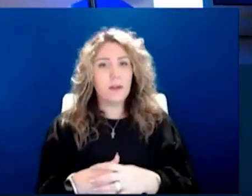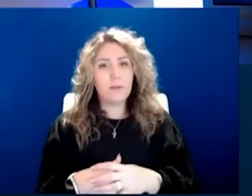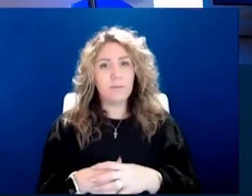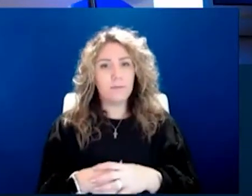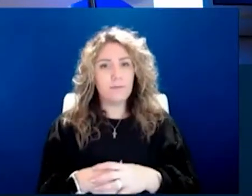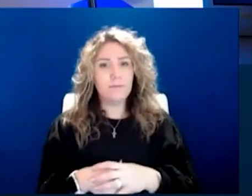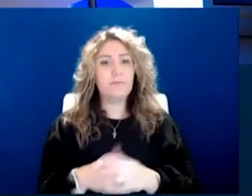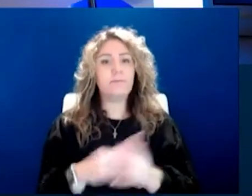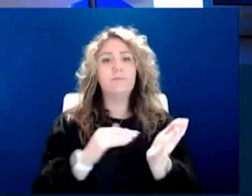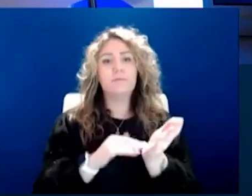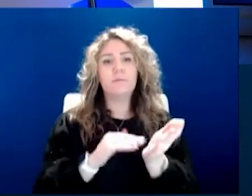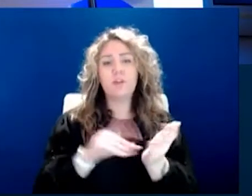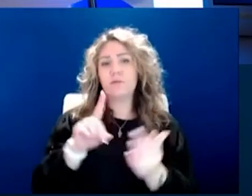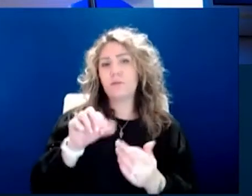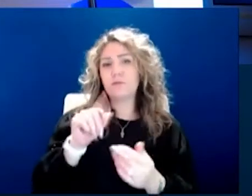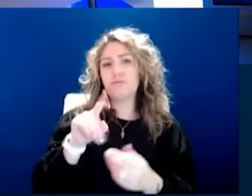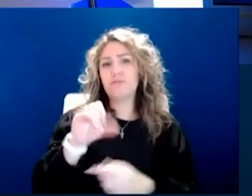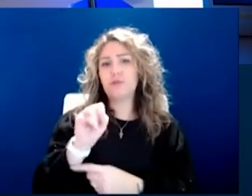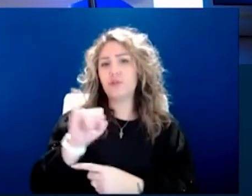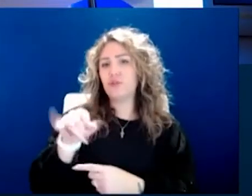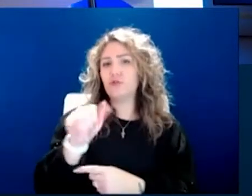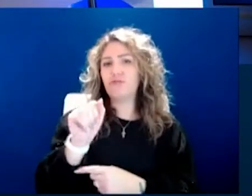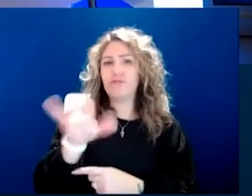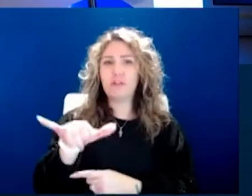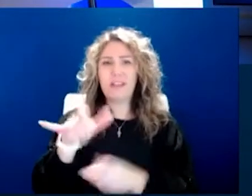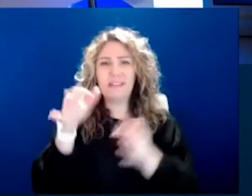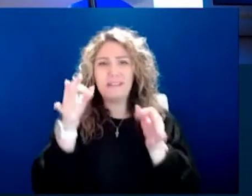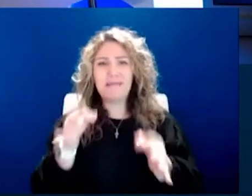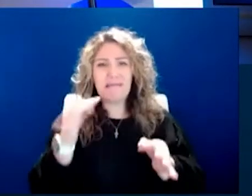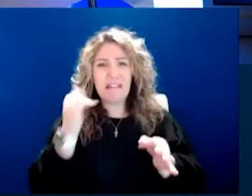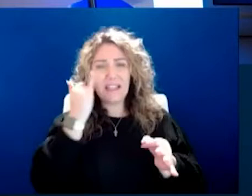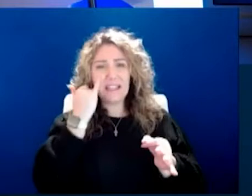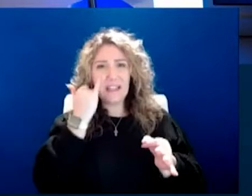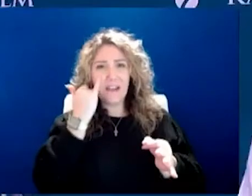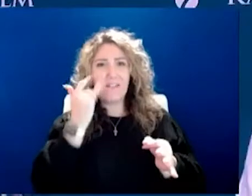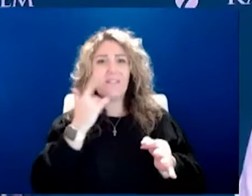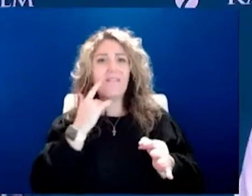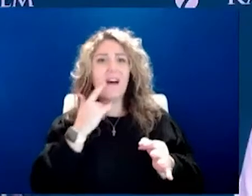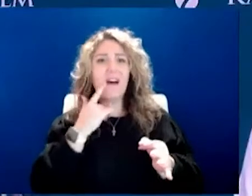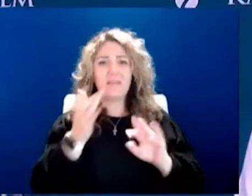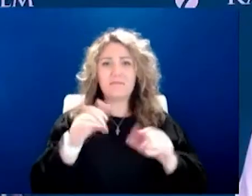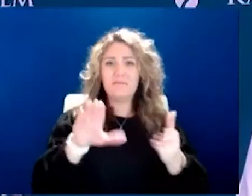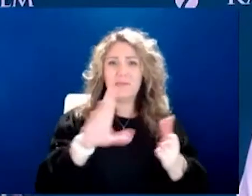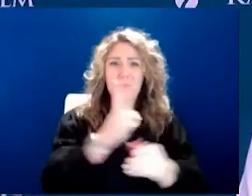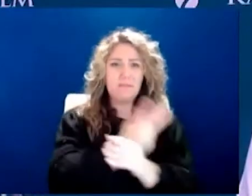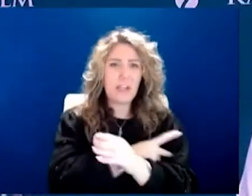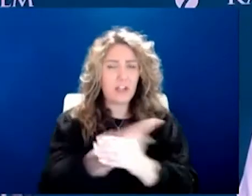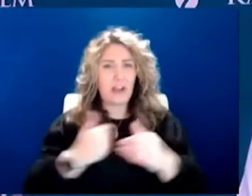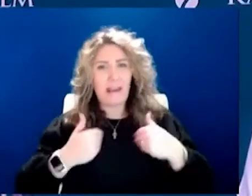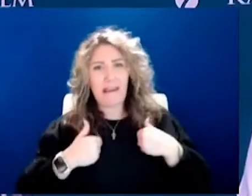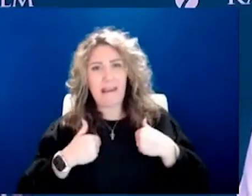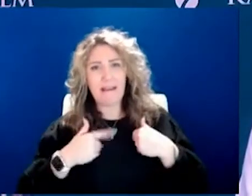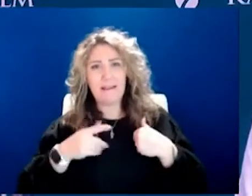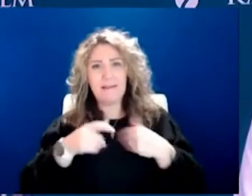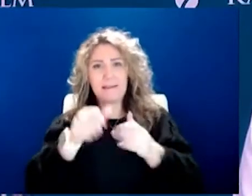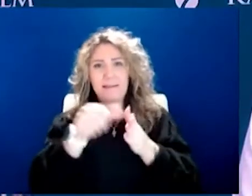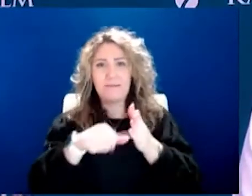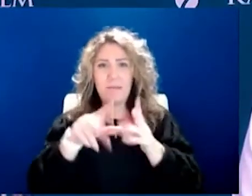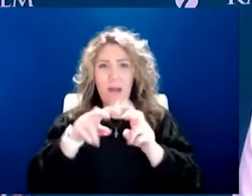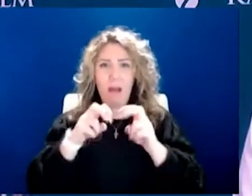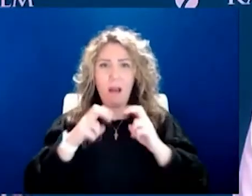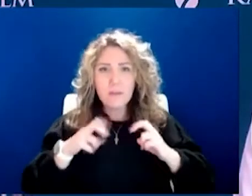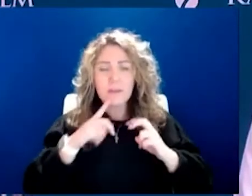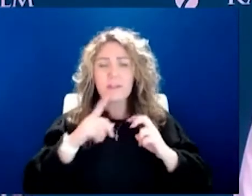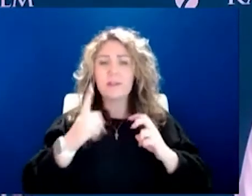who decides if a deceased patient gets an autopsy? Yeah, here in our health system, we offer